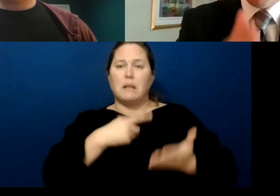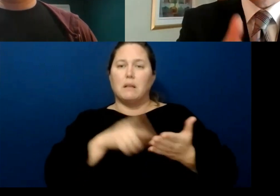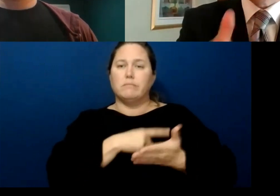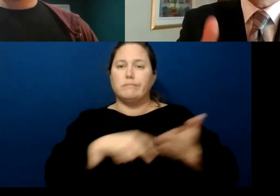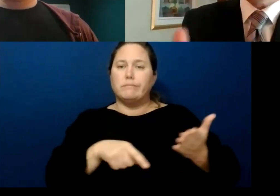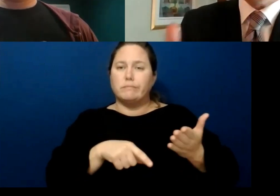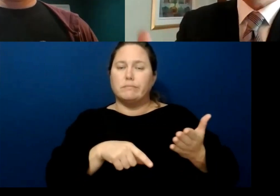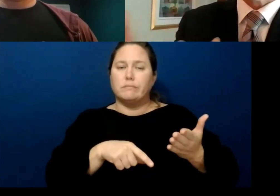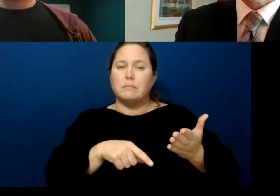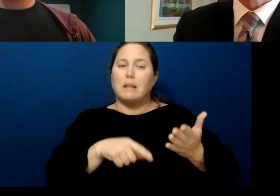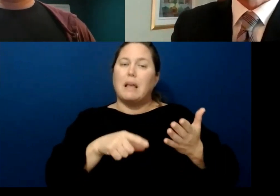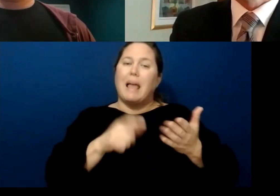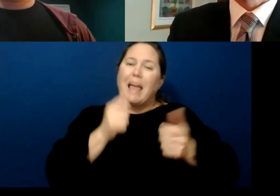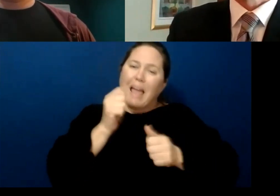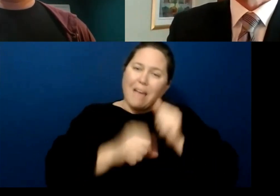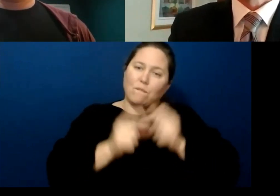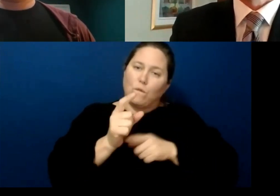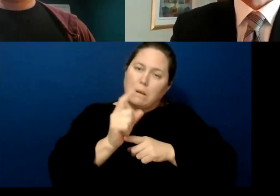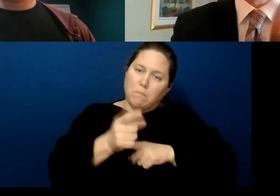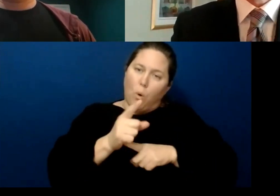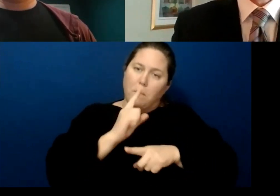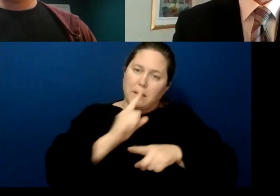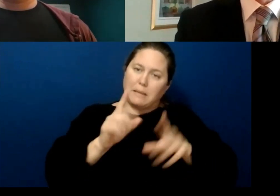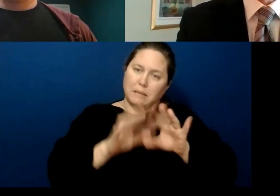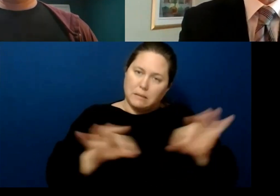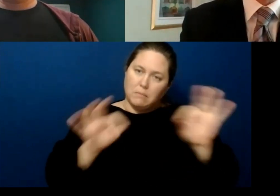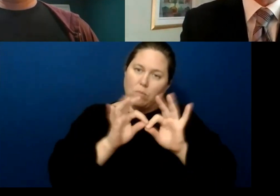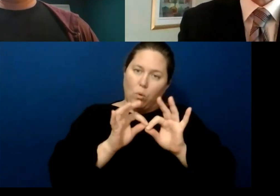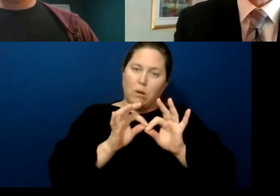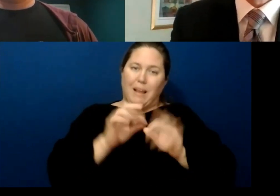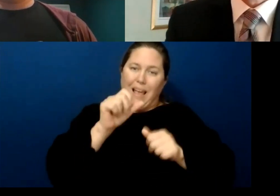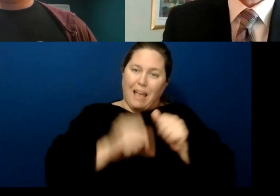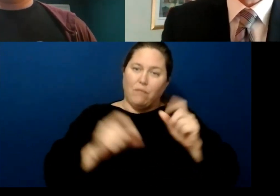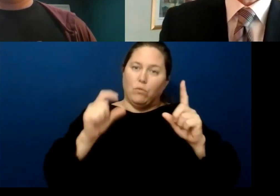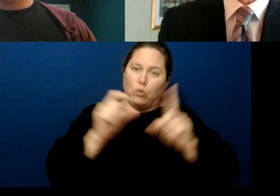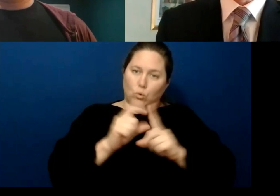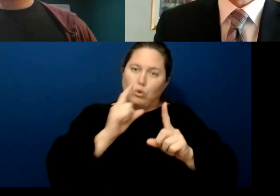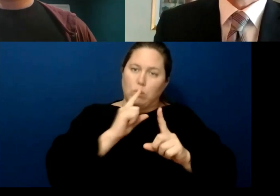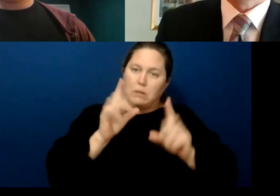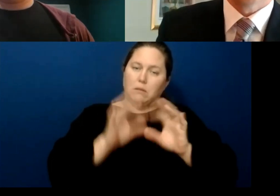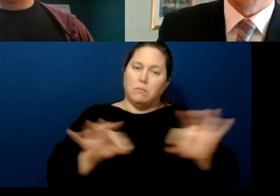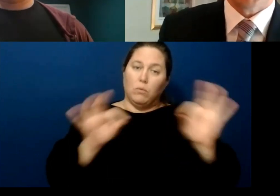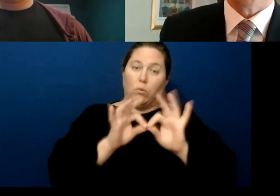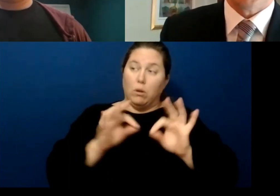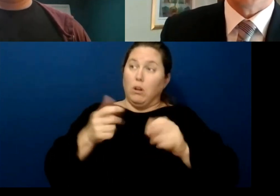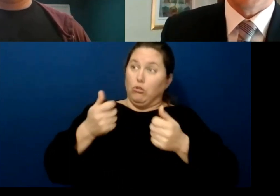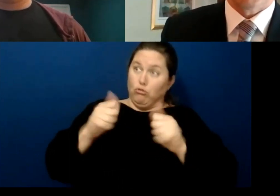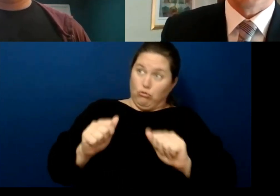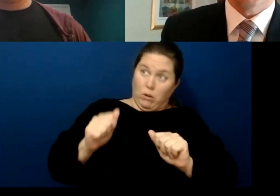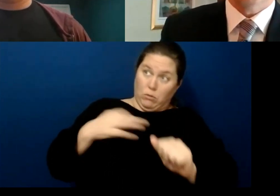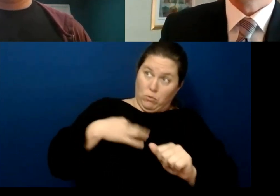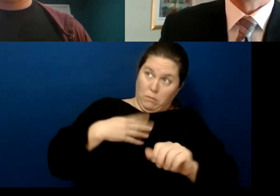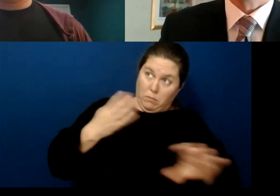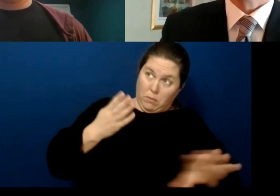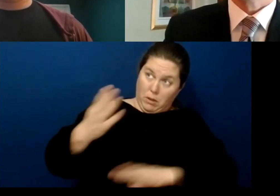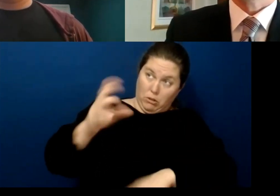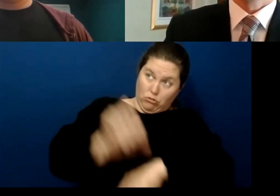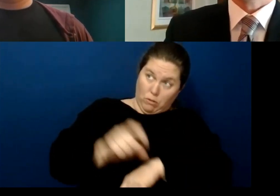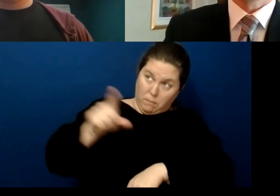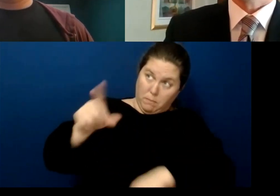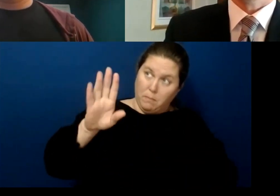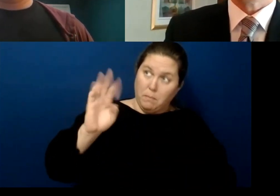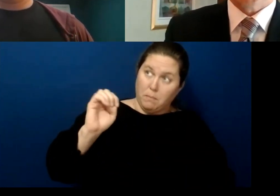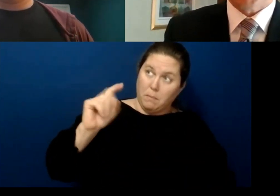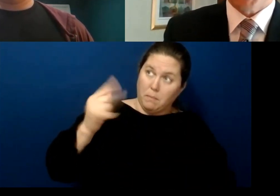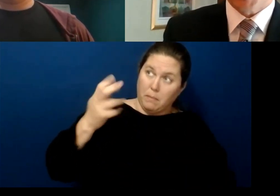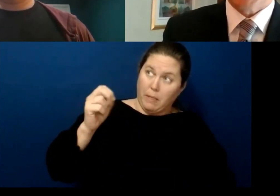have to take every little word and sentence seriously when we're up. You know, you're trying to get a job at Bethesda, you think you're the only one applying there. Everybody in